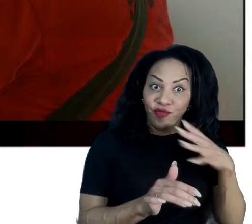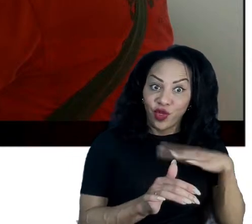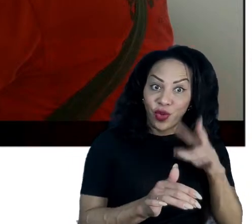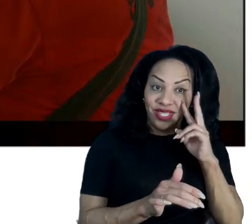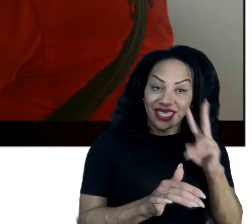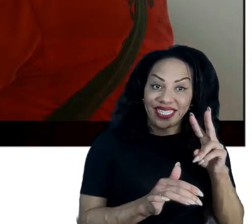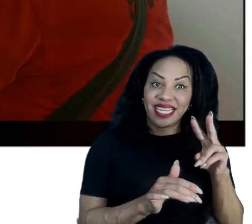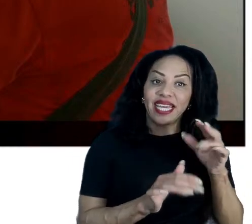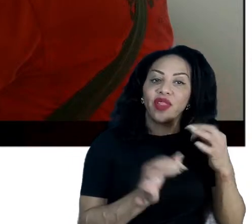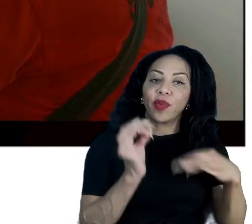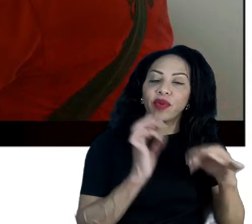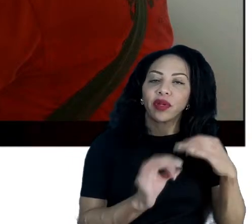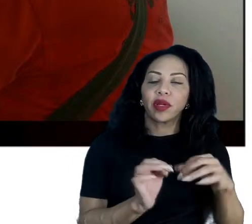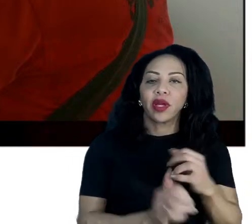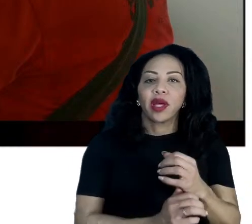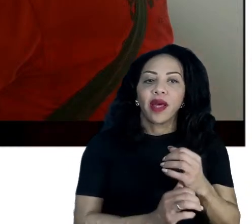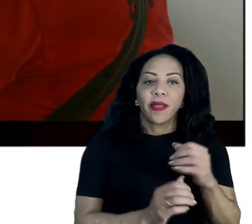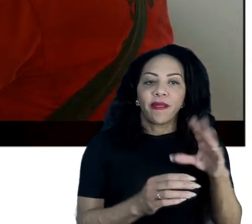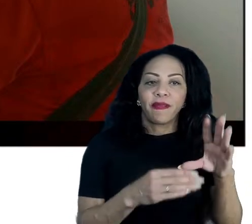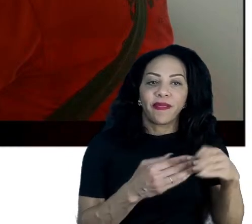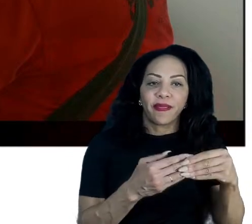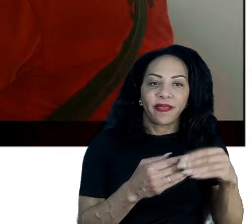file number is